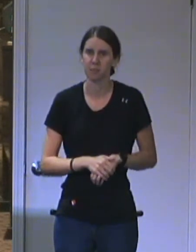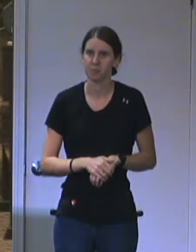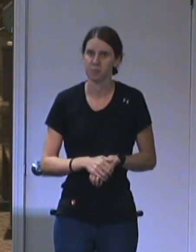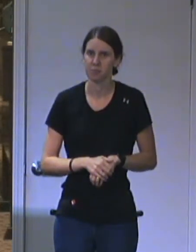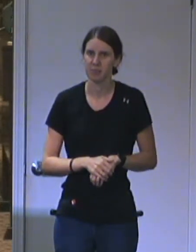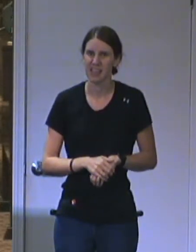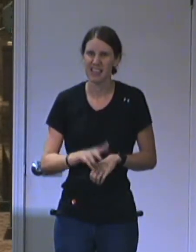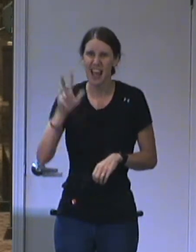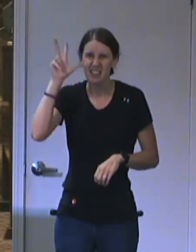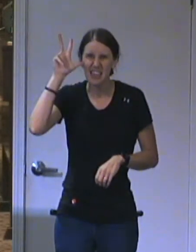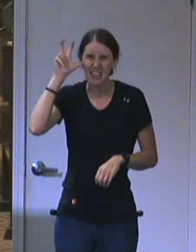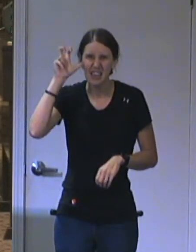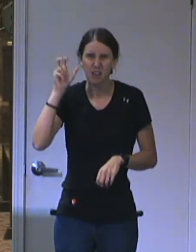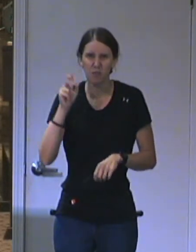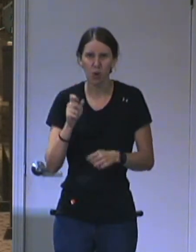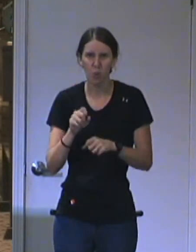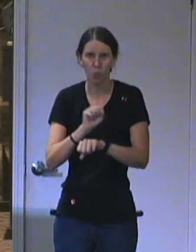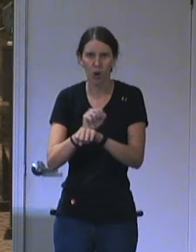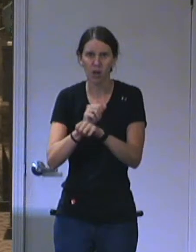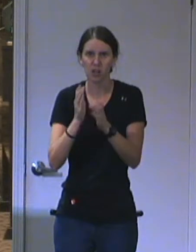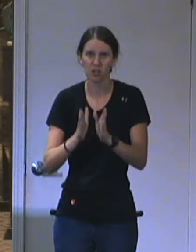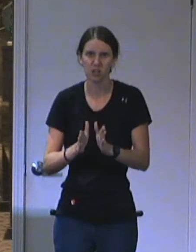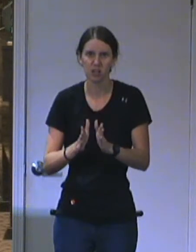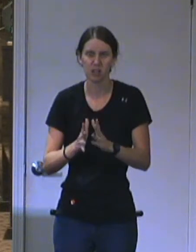That's evil workers.